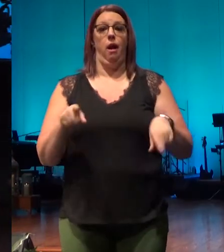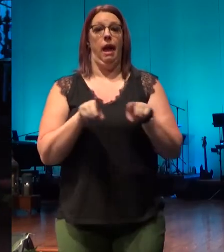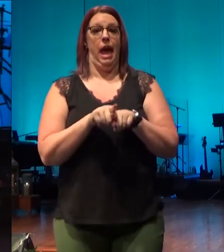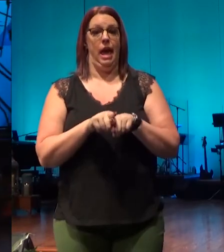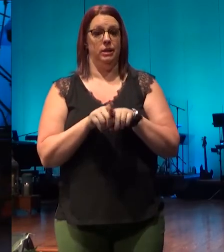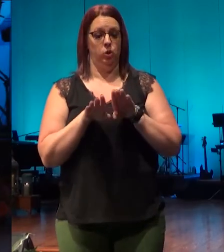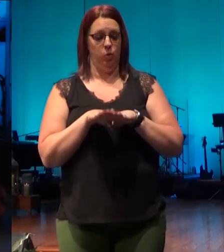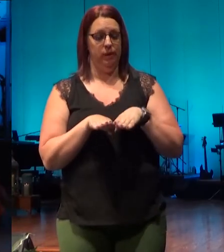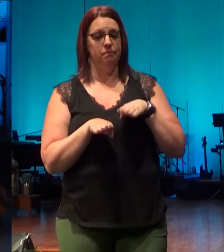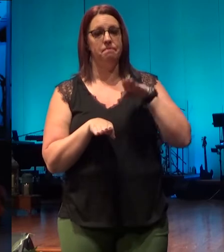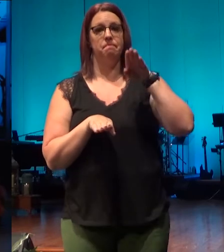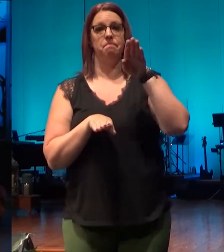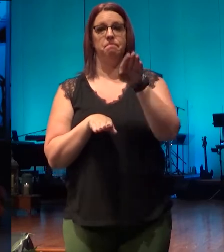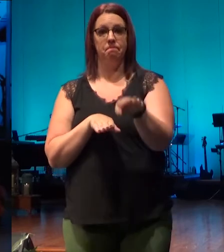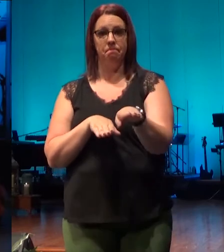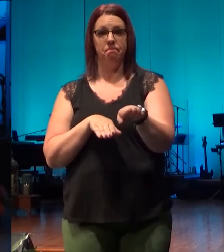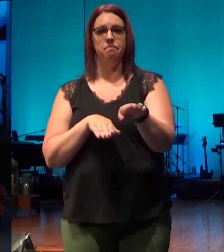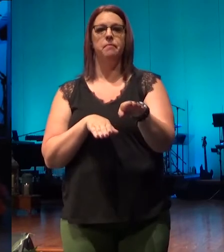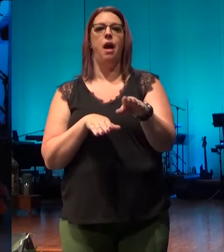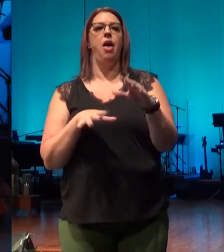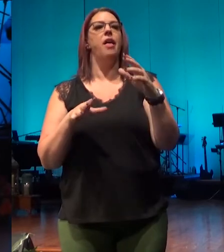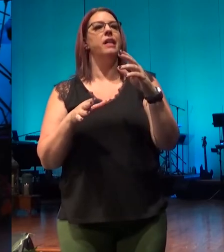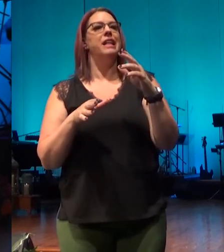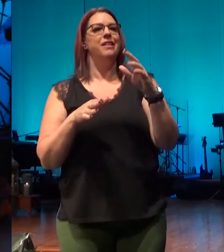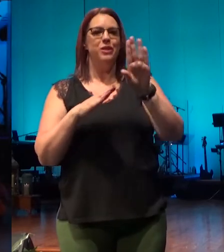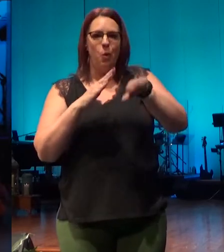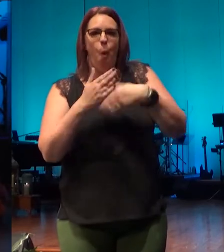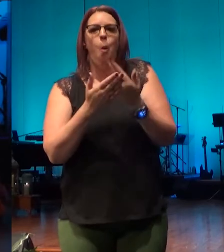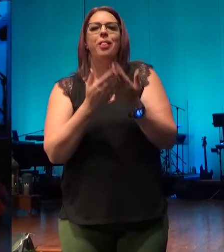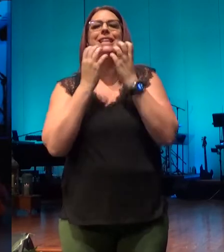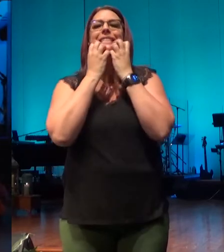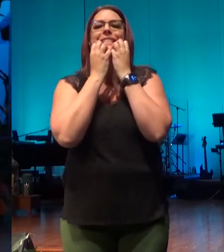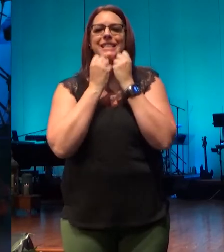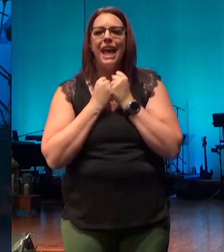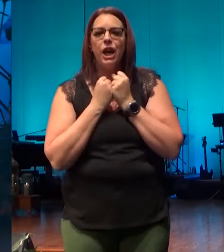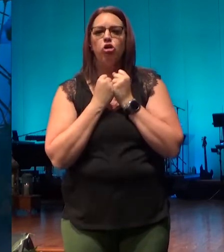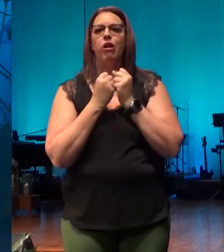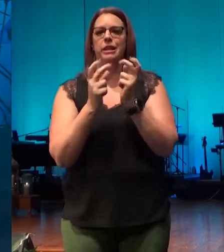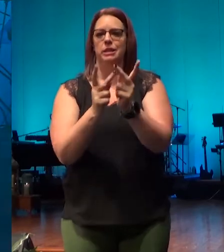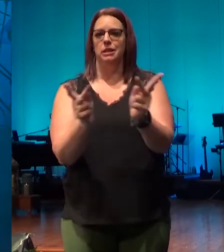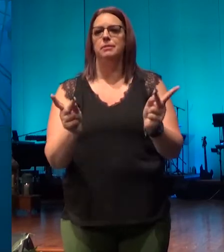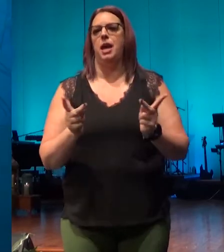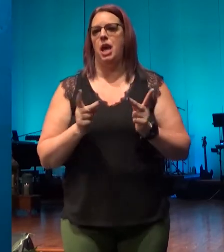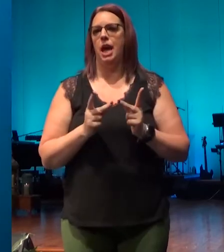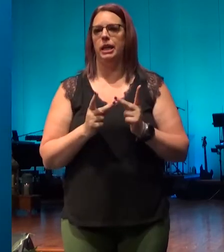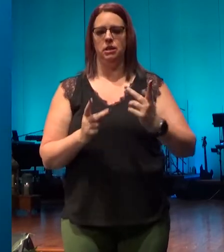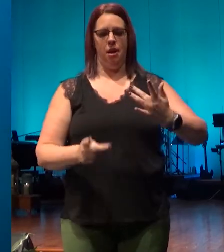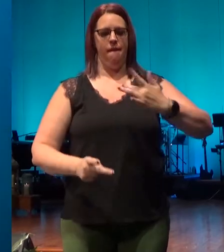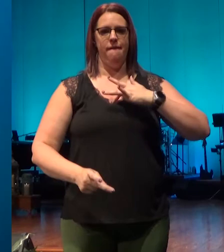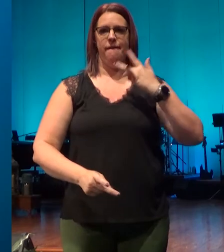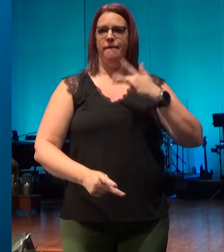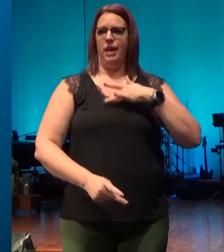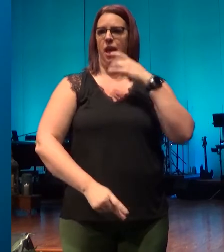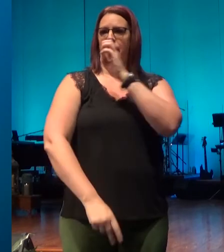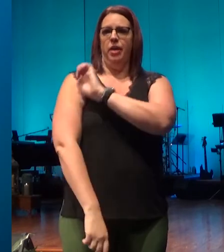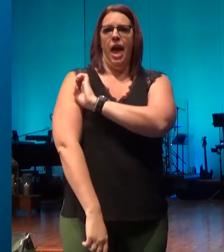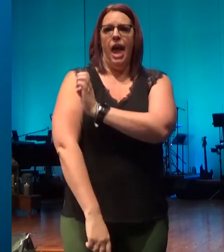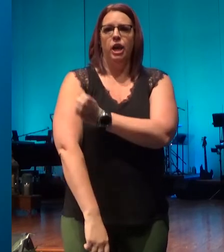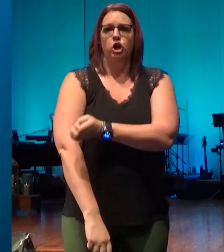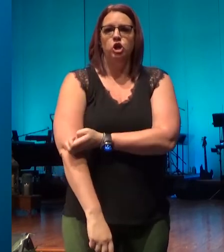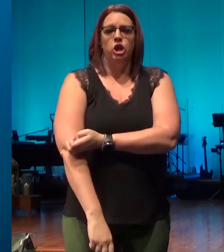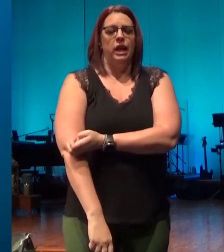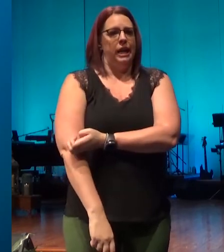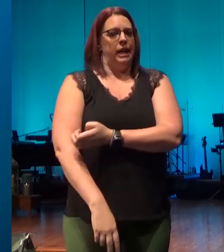step into this holy sacred space right here and right now, we feel that energy having its way with